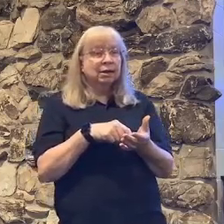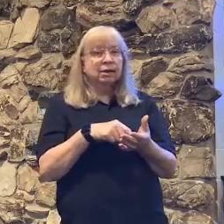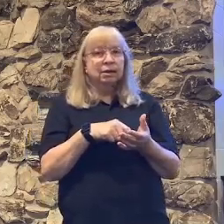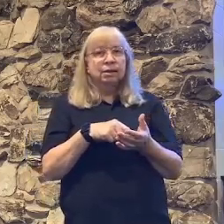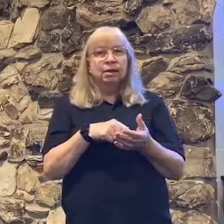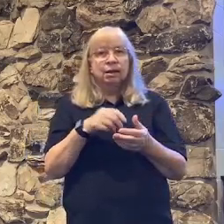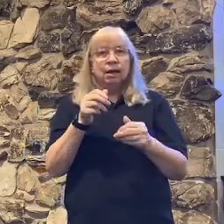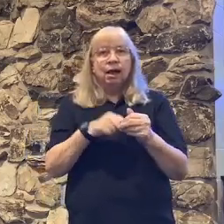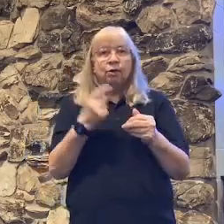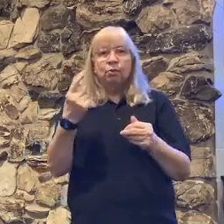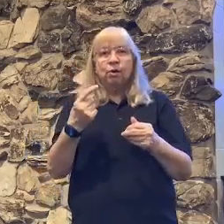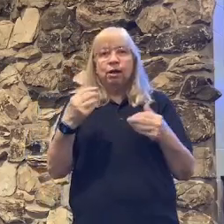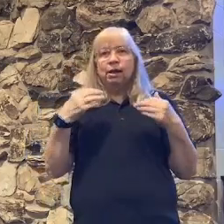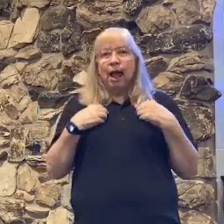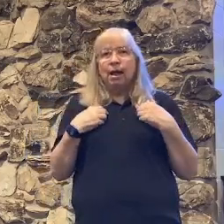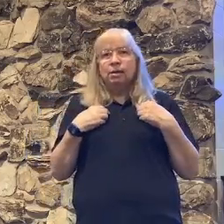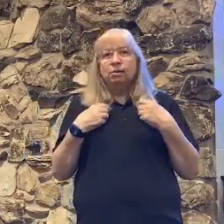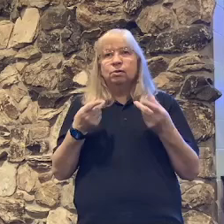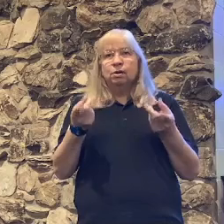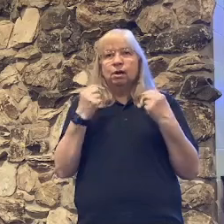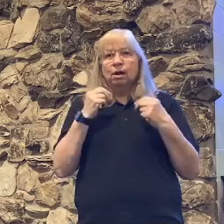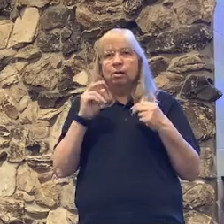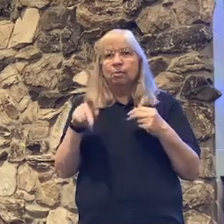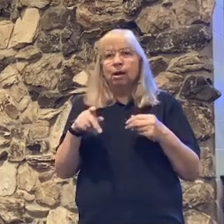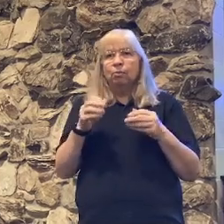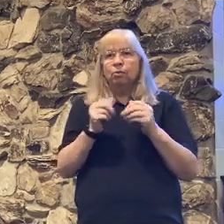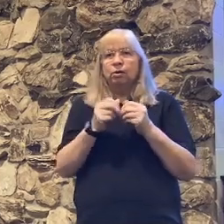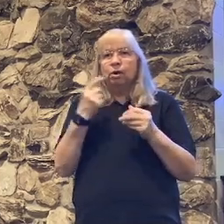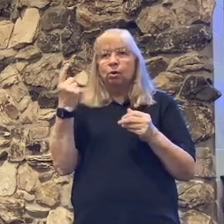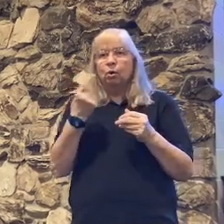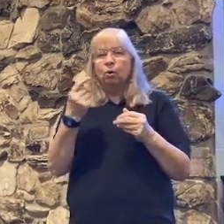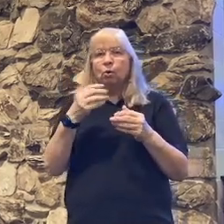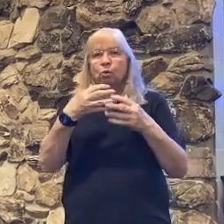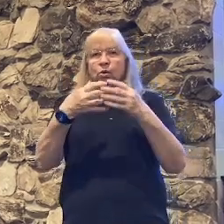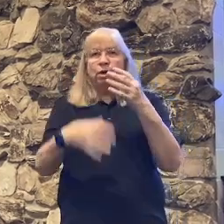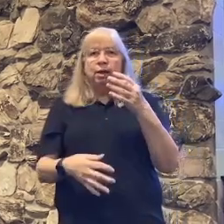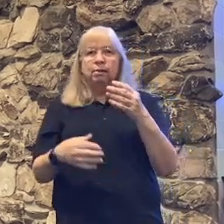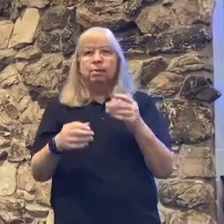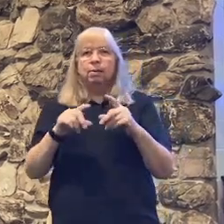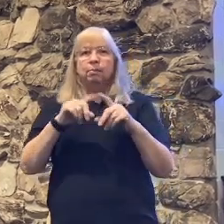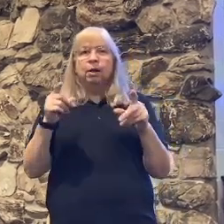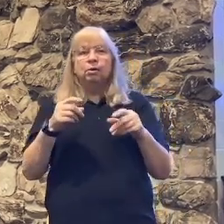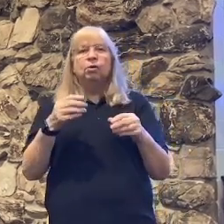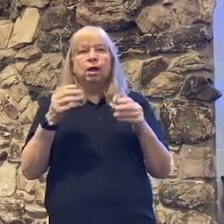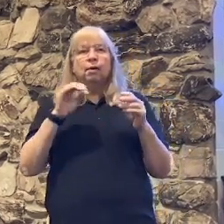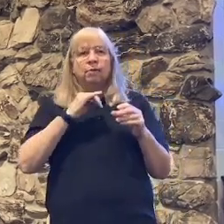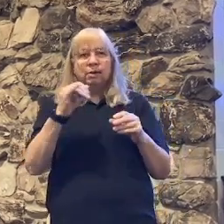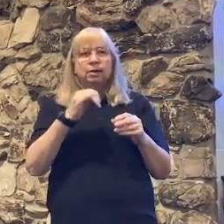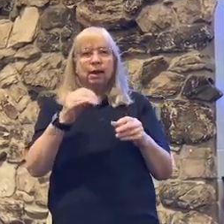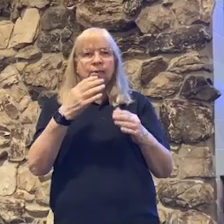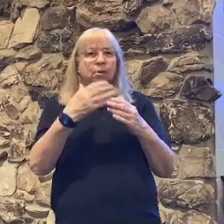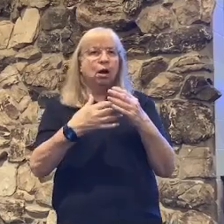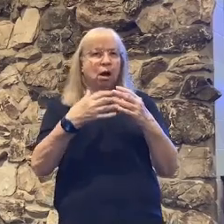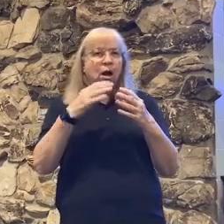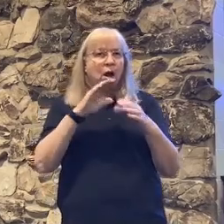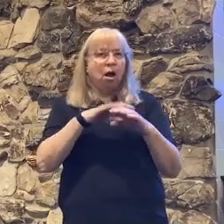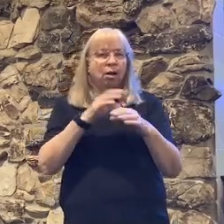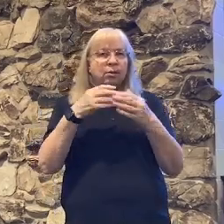Everybody has to come up with their own list. But you can have the same thing on each other's list.